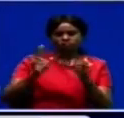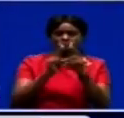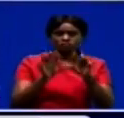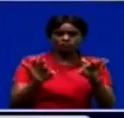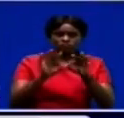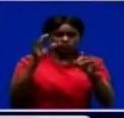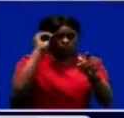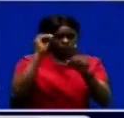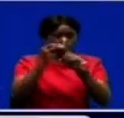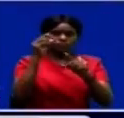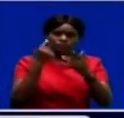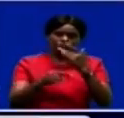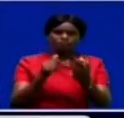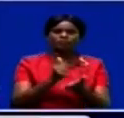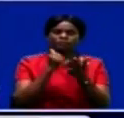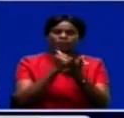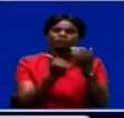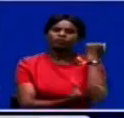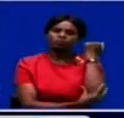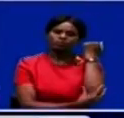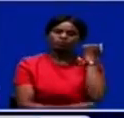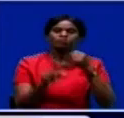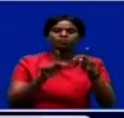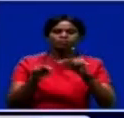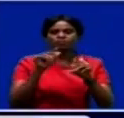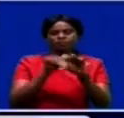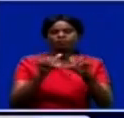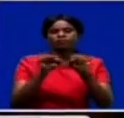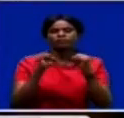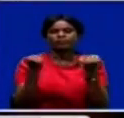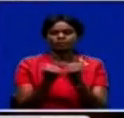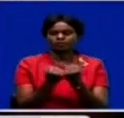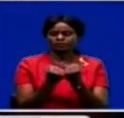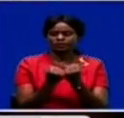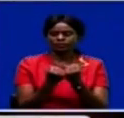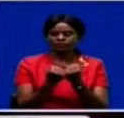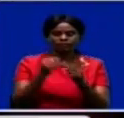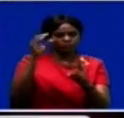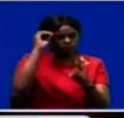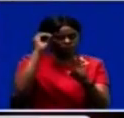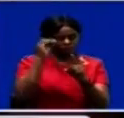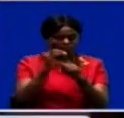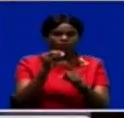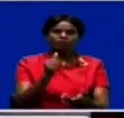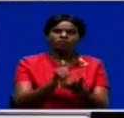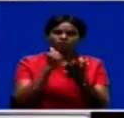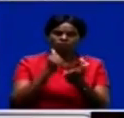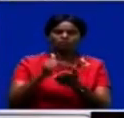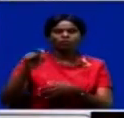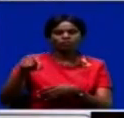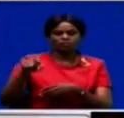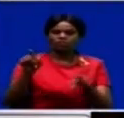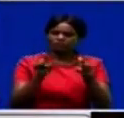values and objectives are to help the needy and vulnerable in society. Values and objectives are to help the needy and vulnerable